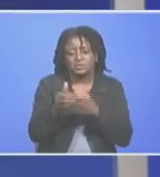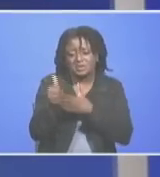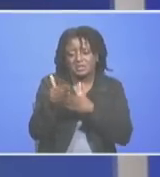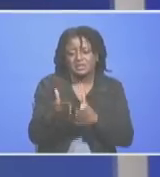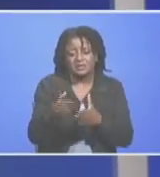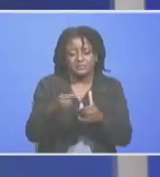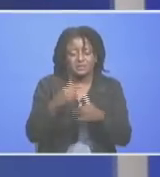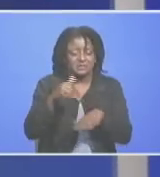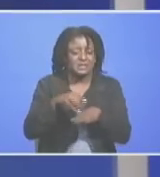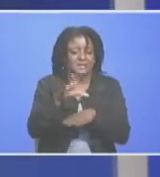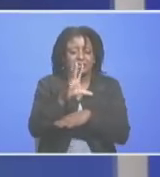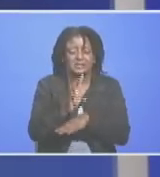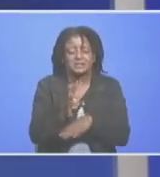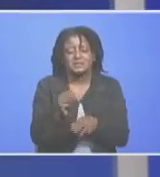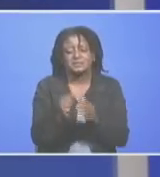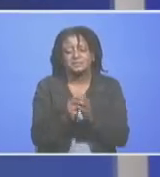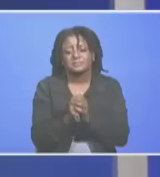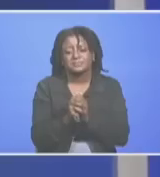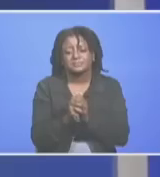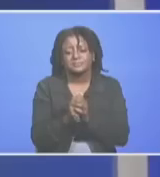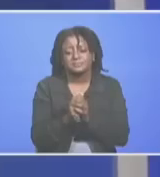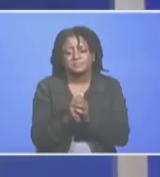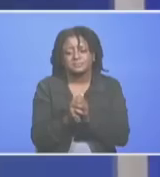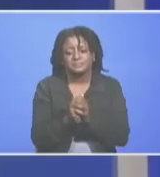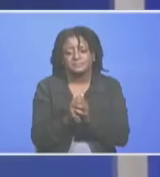first at 6.